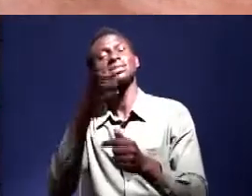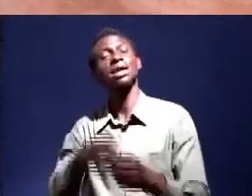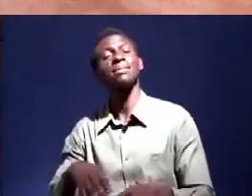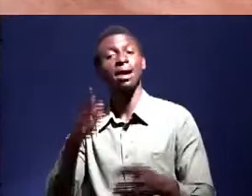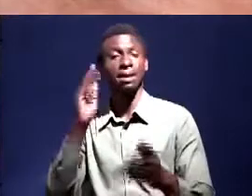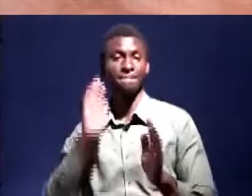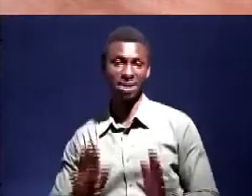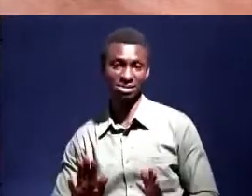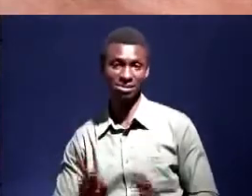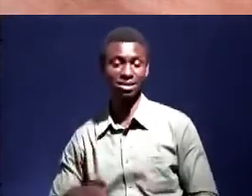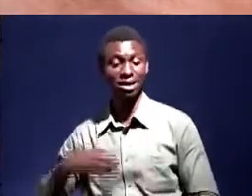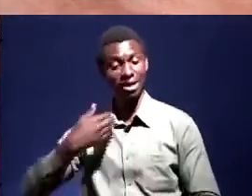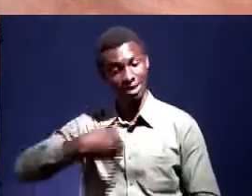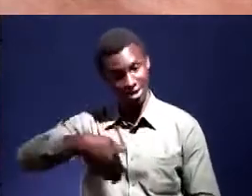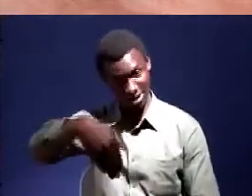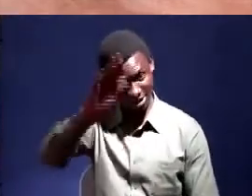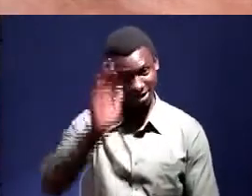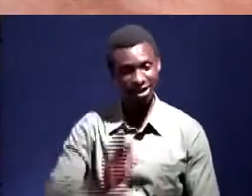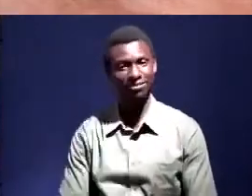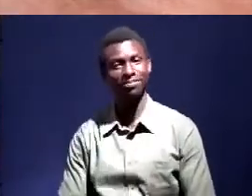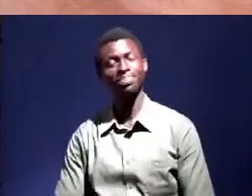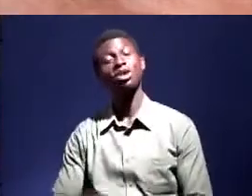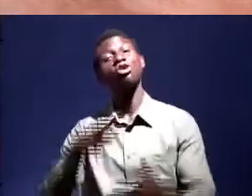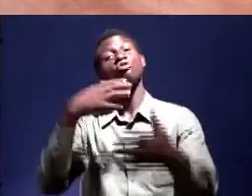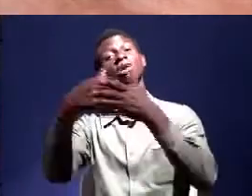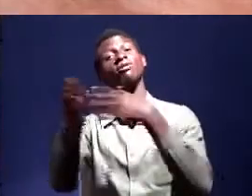And make disciples of all